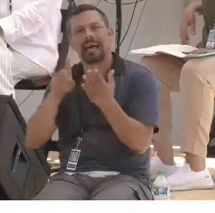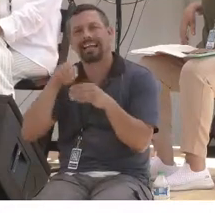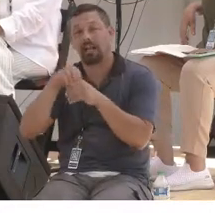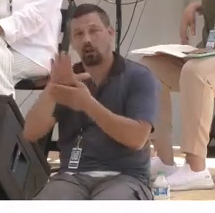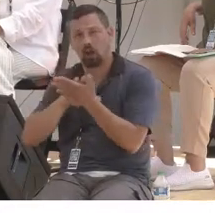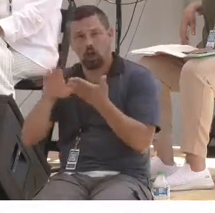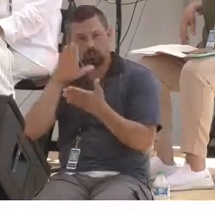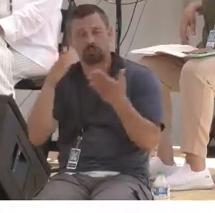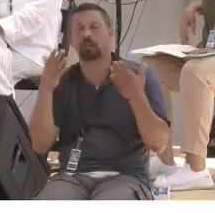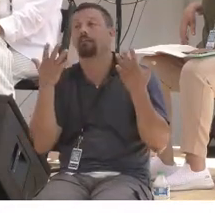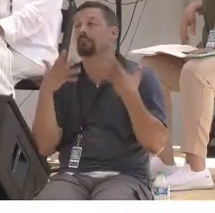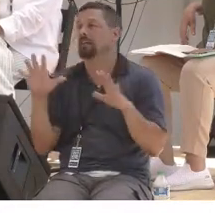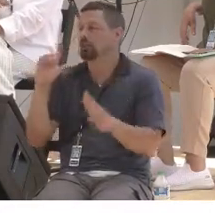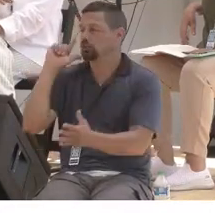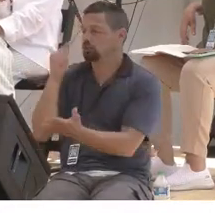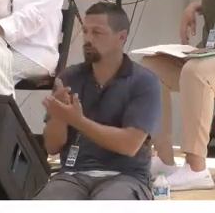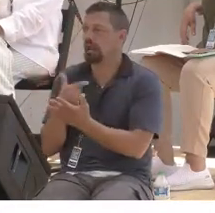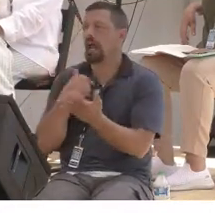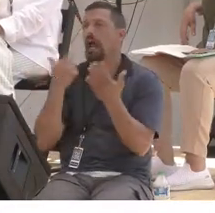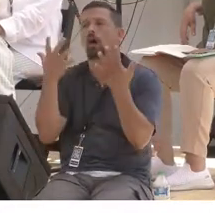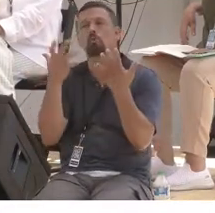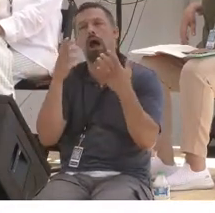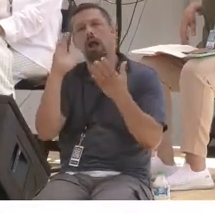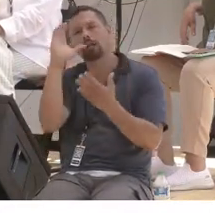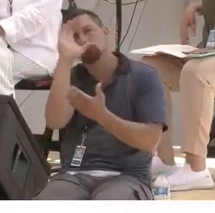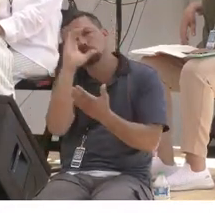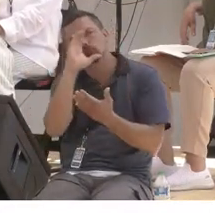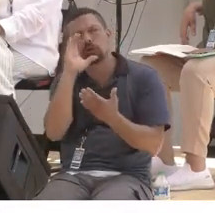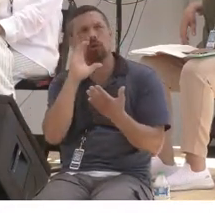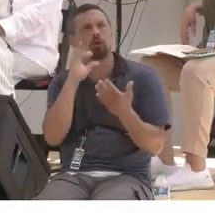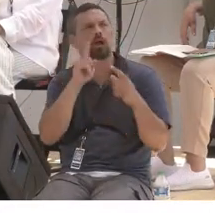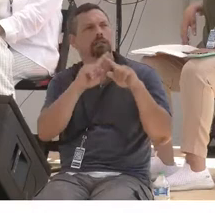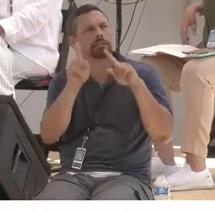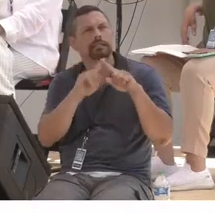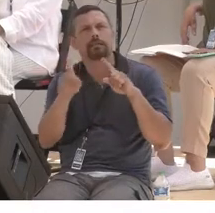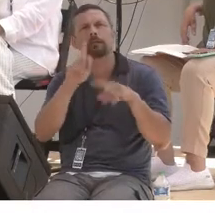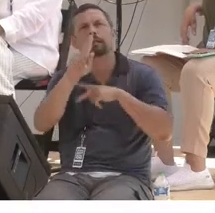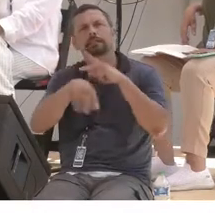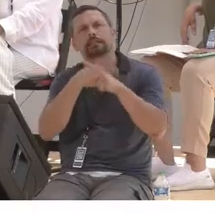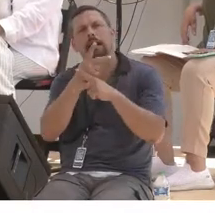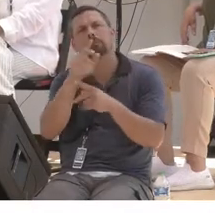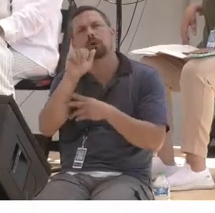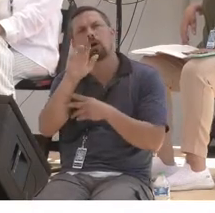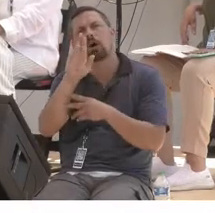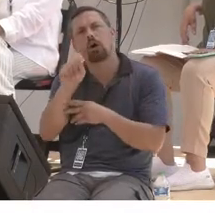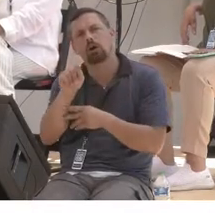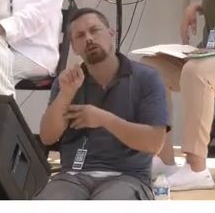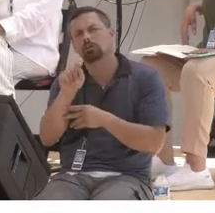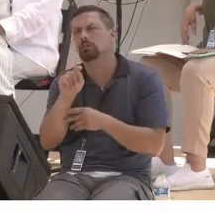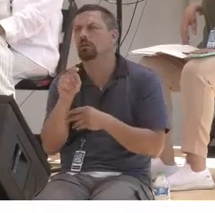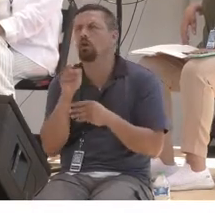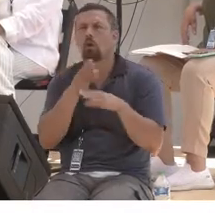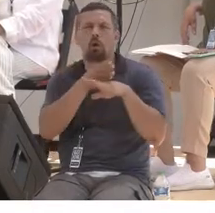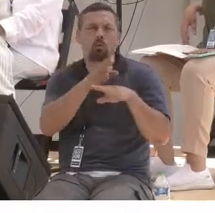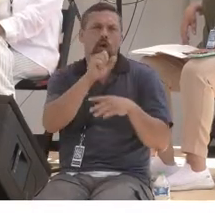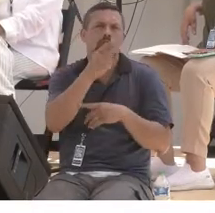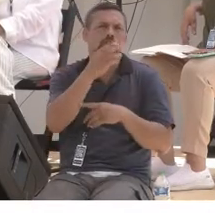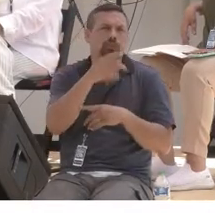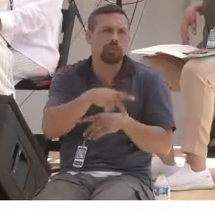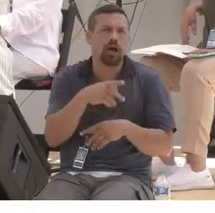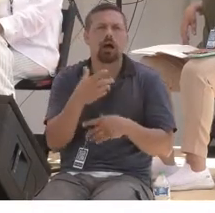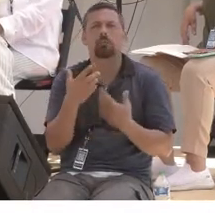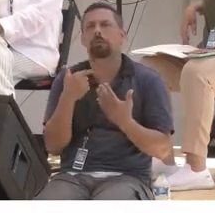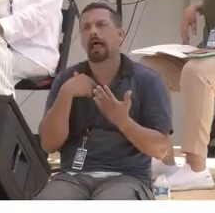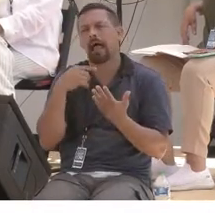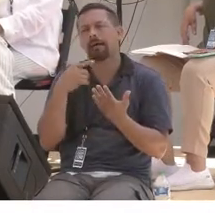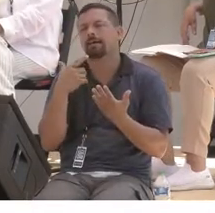after graduation, I wanted to explore different mediums in different arts, workshops and courses, so I